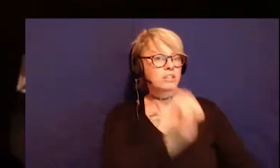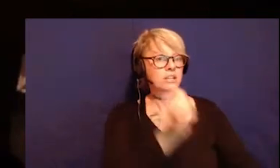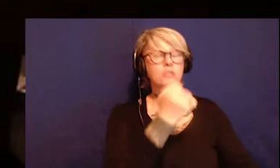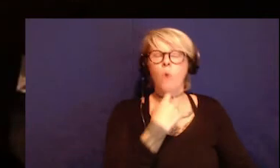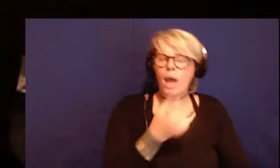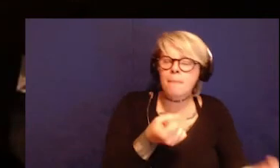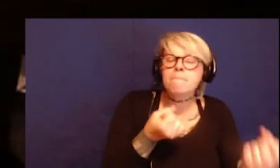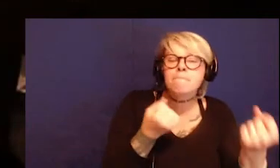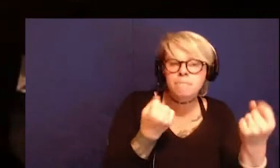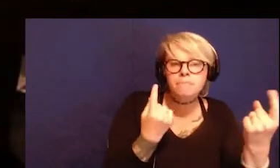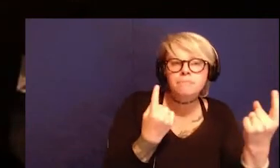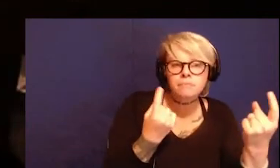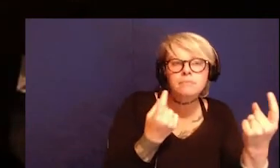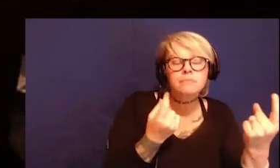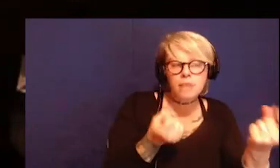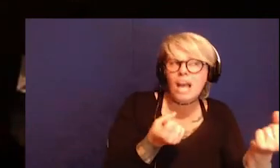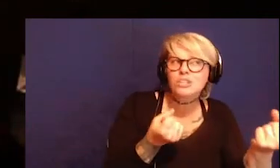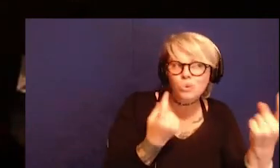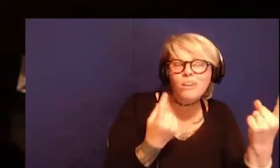get